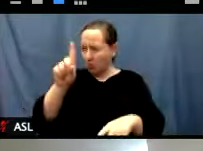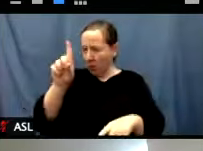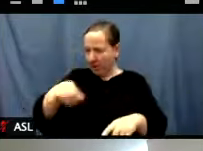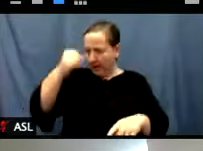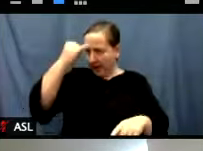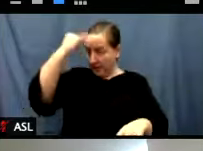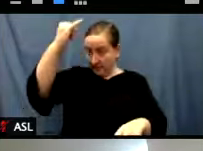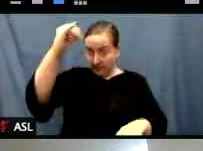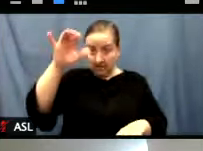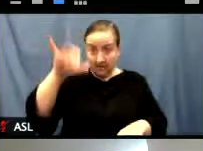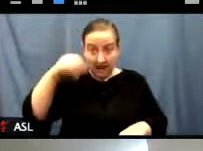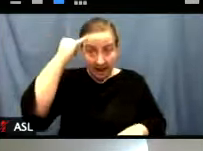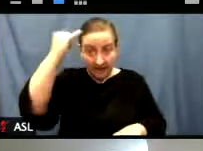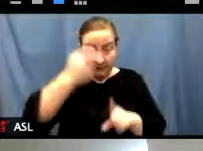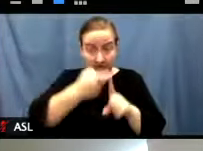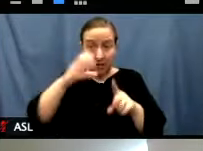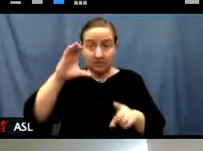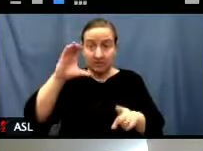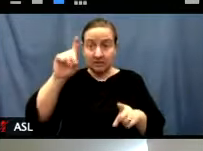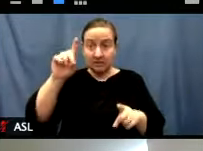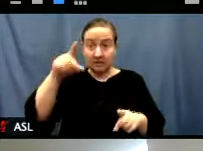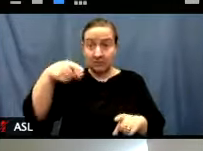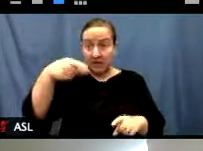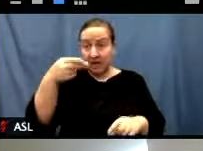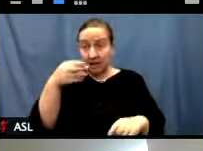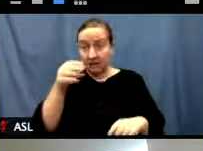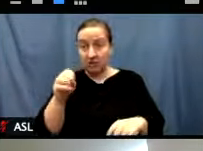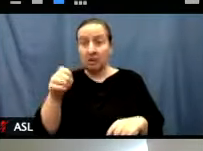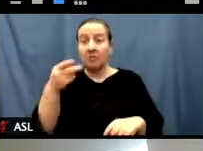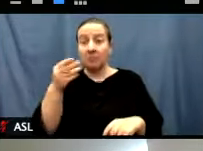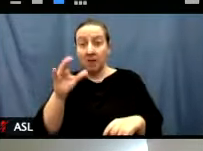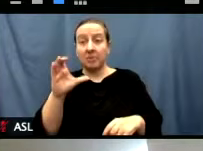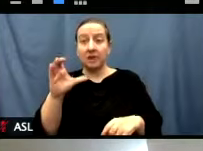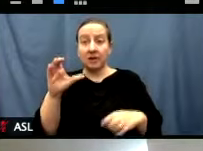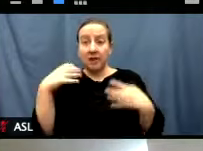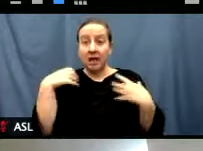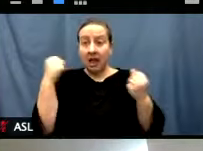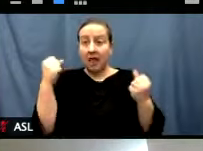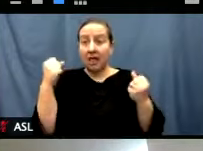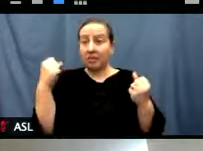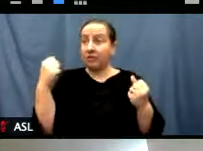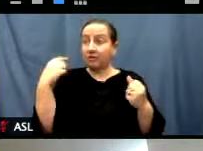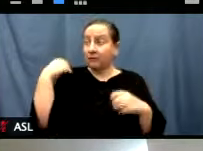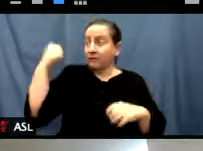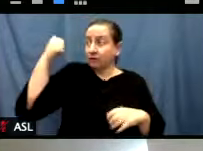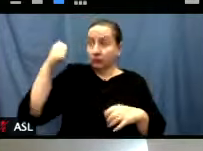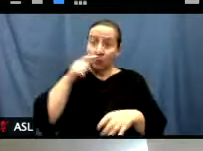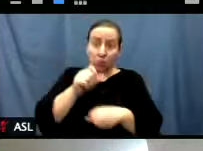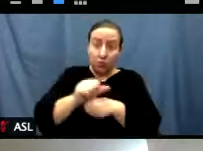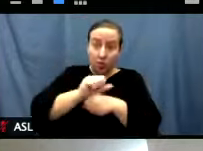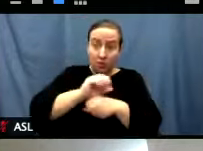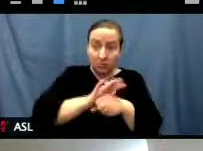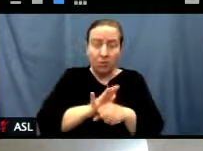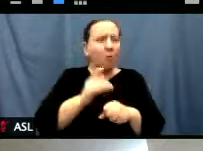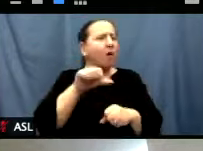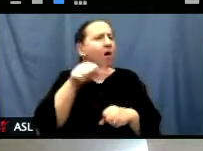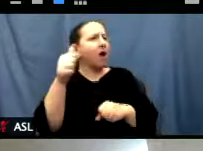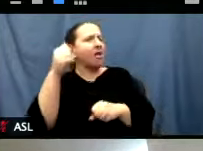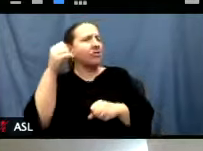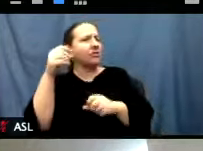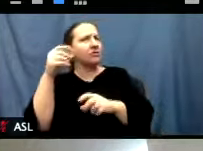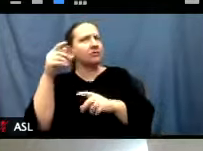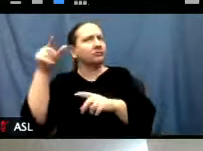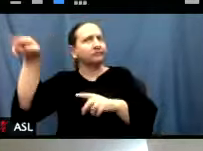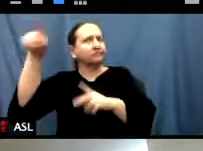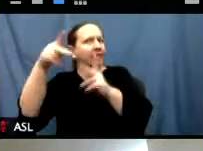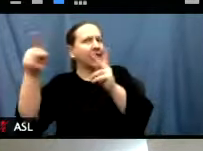that came out of CDPHE and the public health professionals working on the pandemic, or is that an idea that came from somewhere else? And